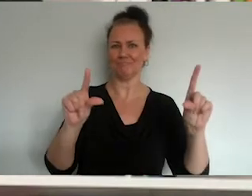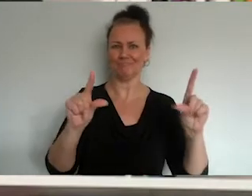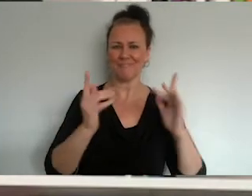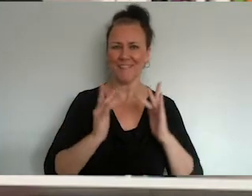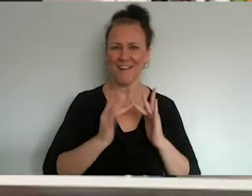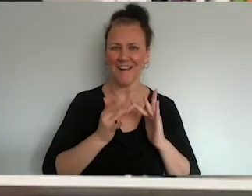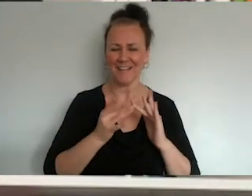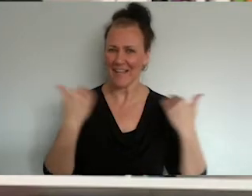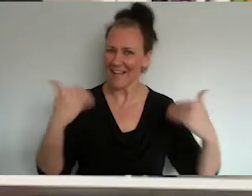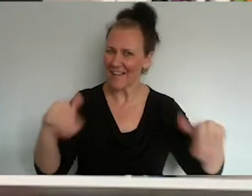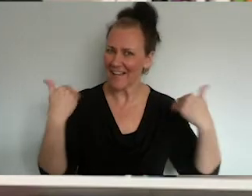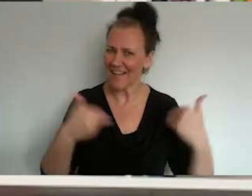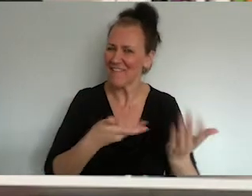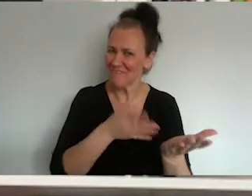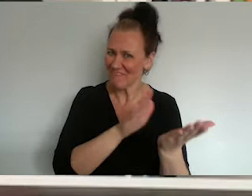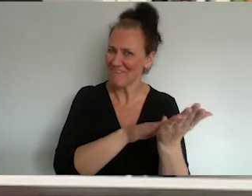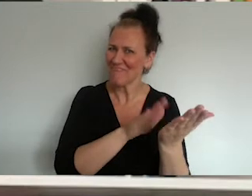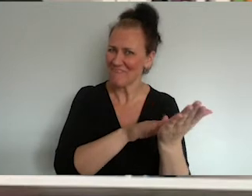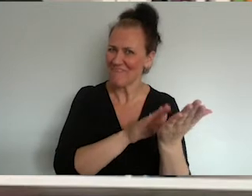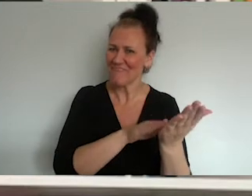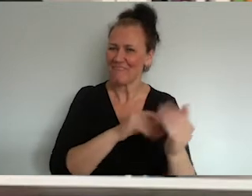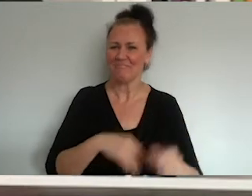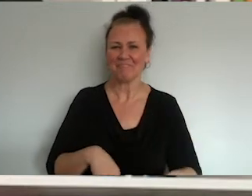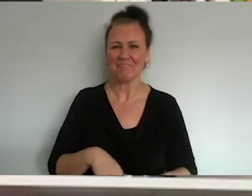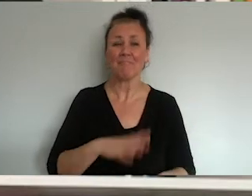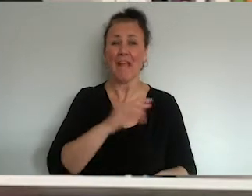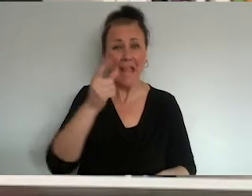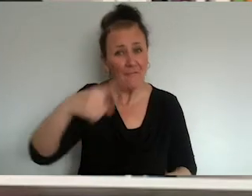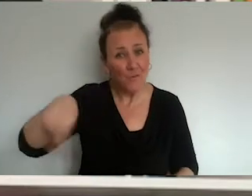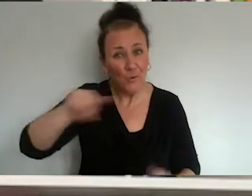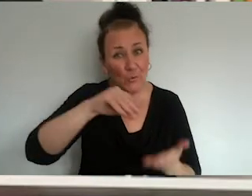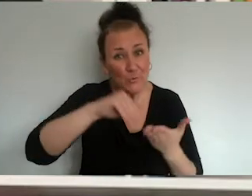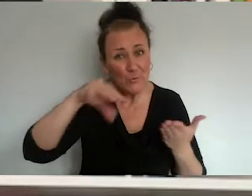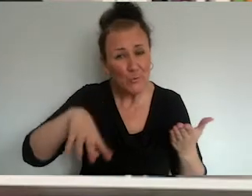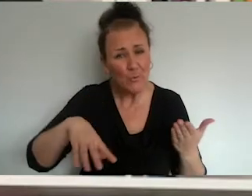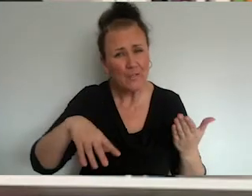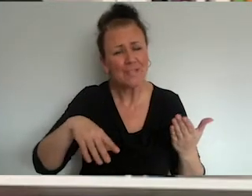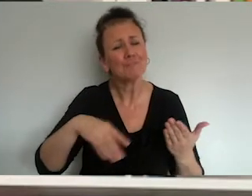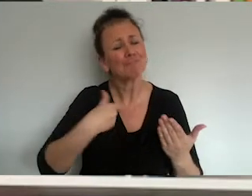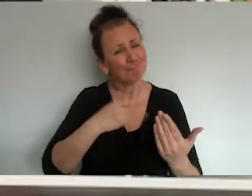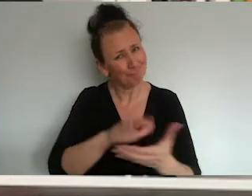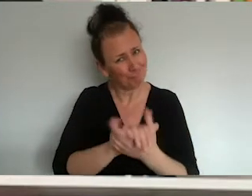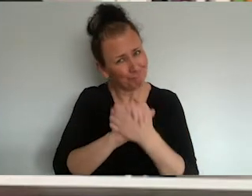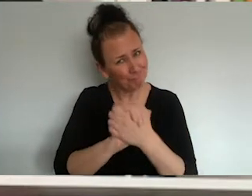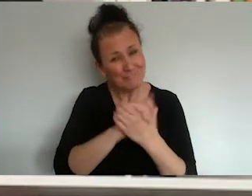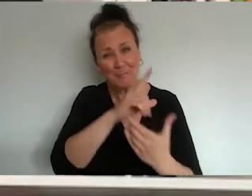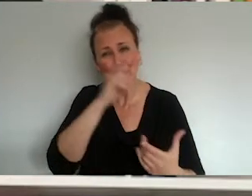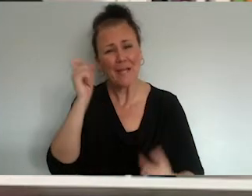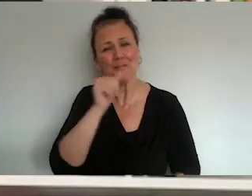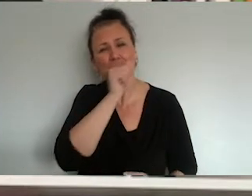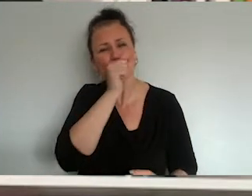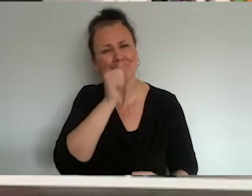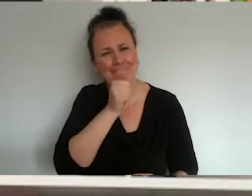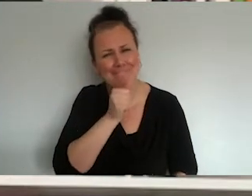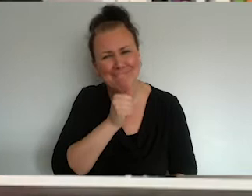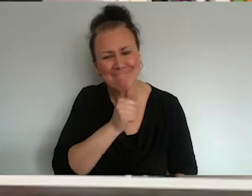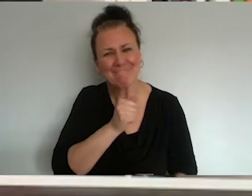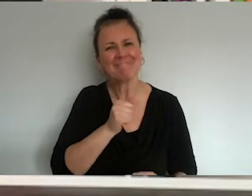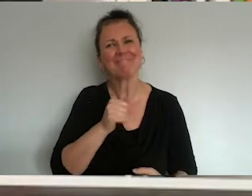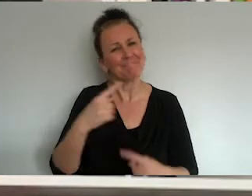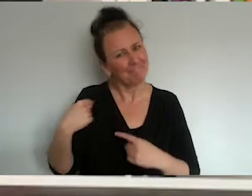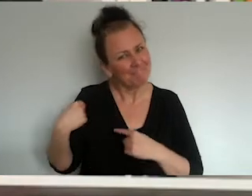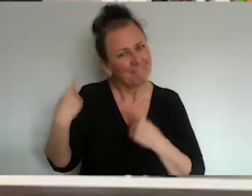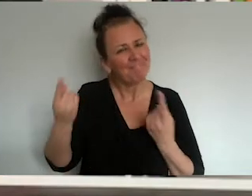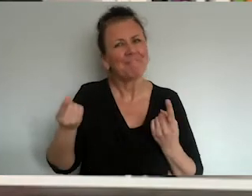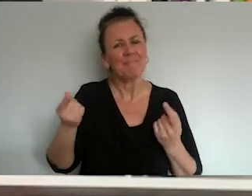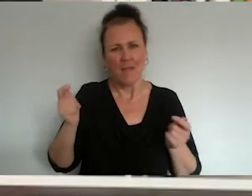instruction. But equal credit goes to all of you. You've been incredibly patient and understanding. You've enriched